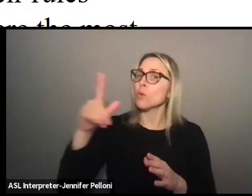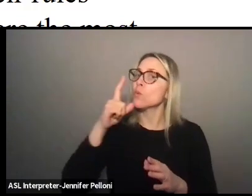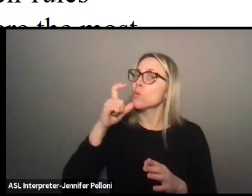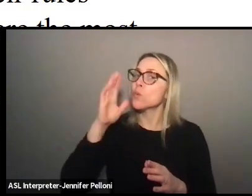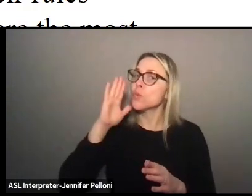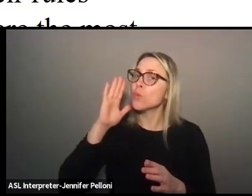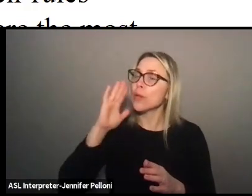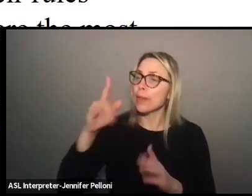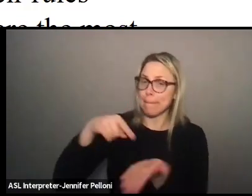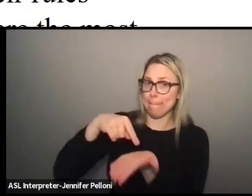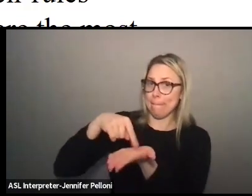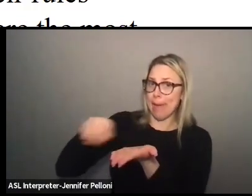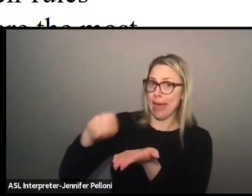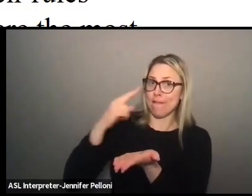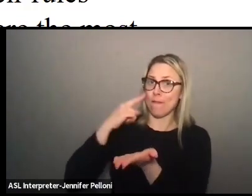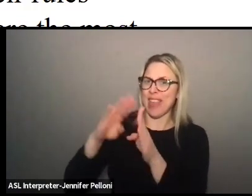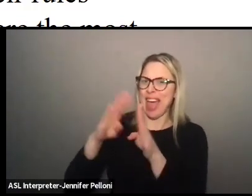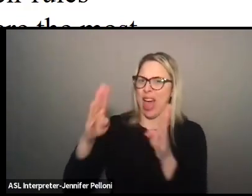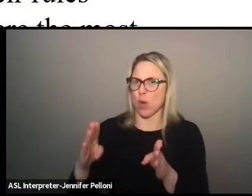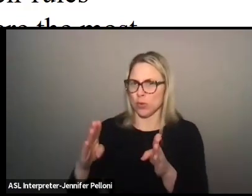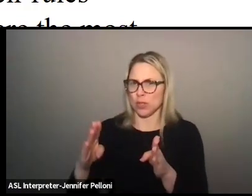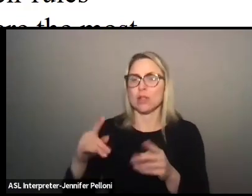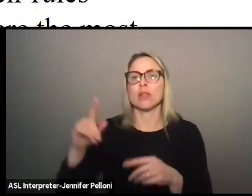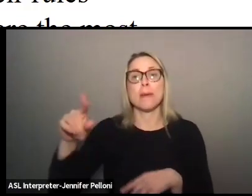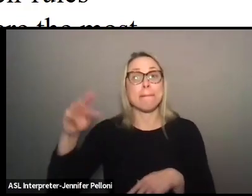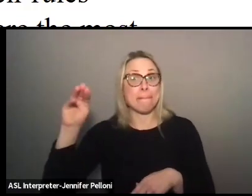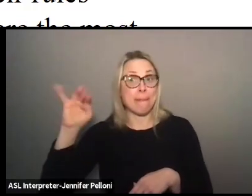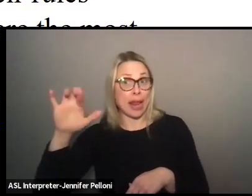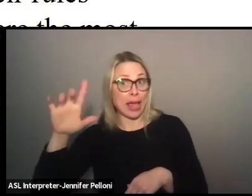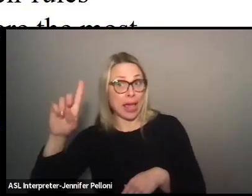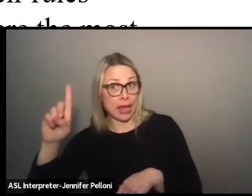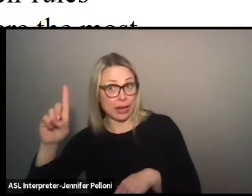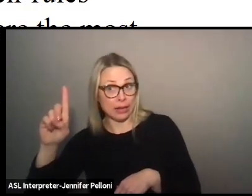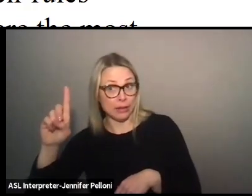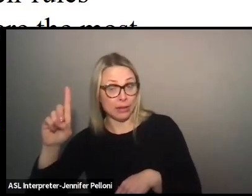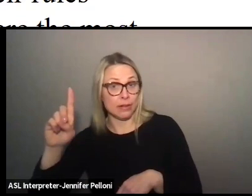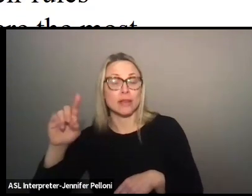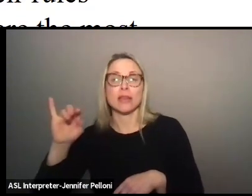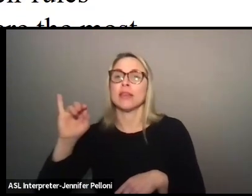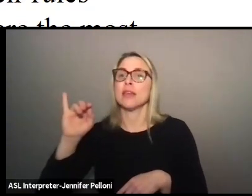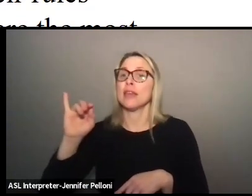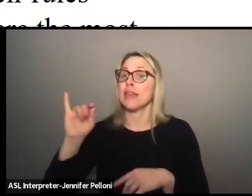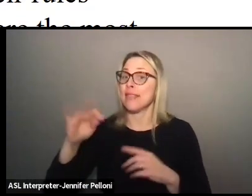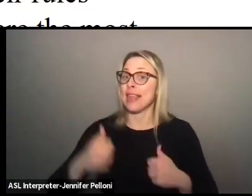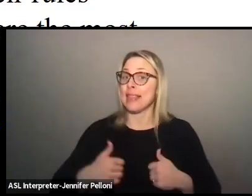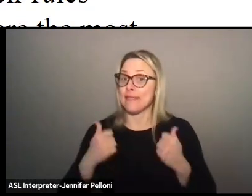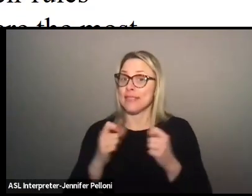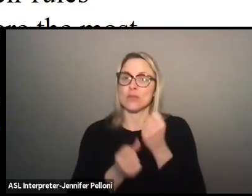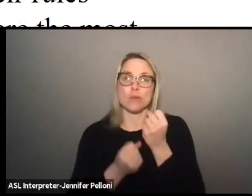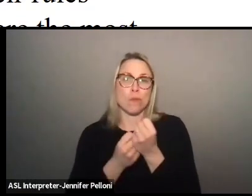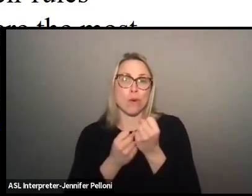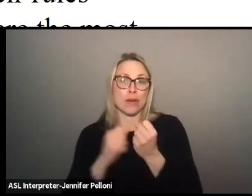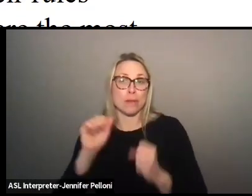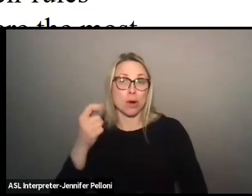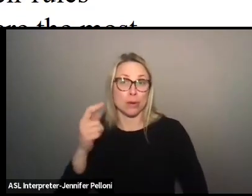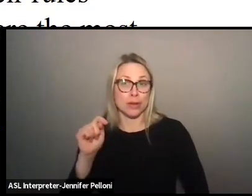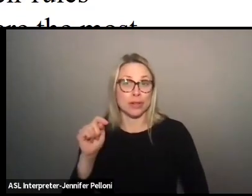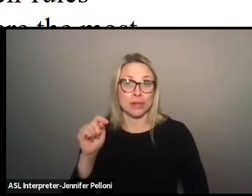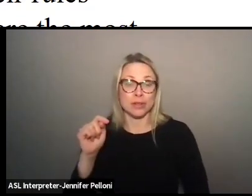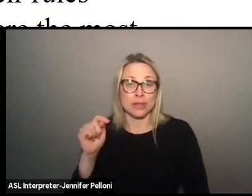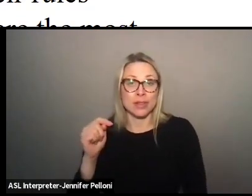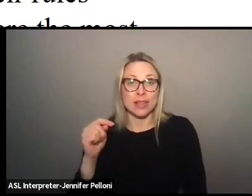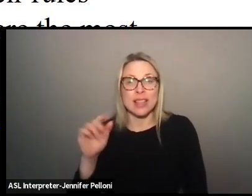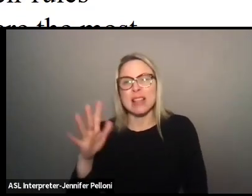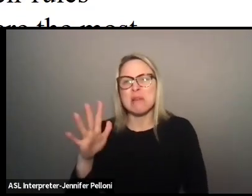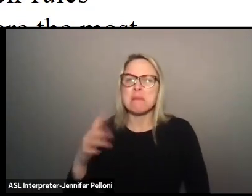for the housing portion? Is it going to be Medicaid? If they living in a supported apartment, living